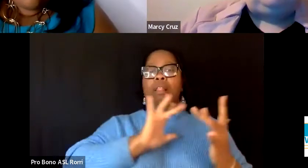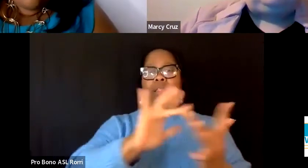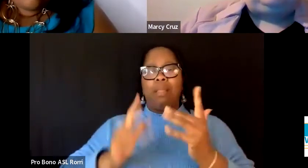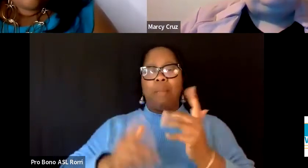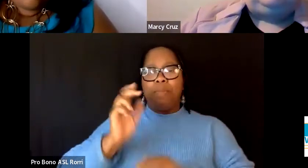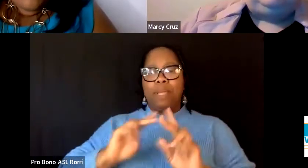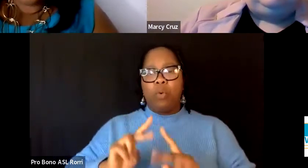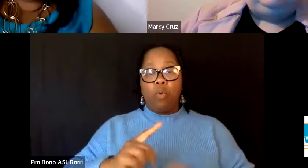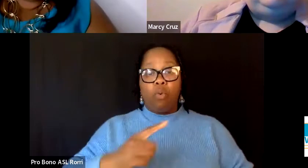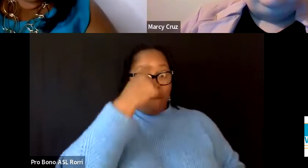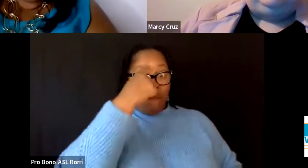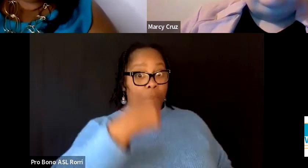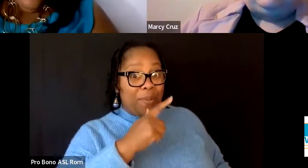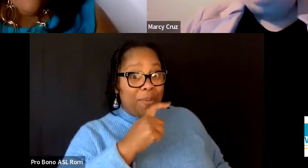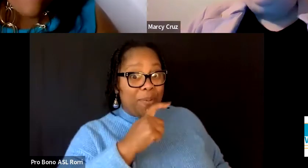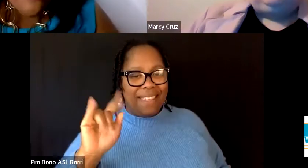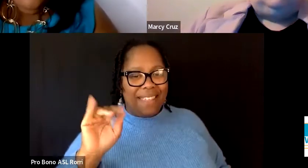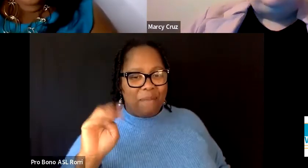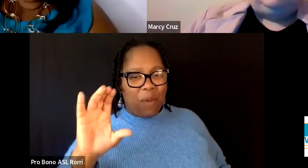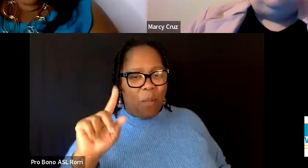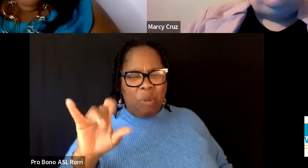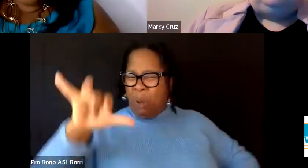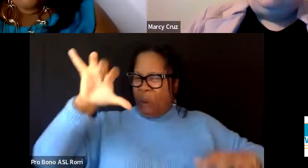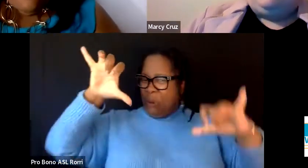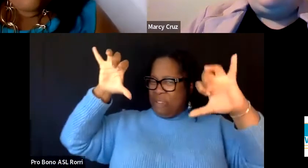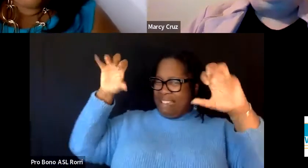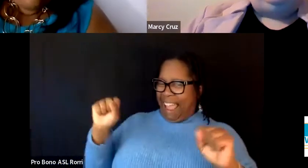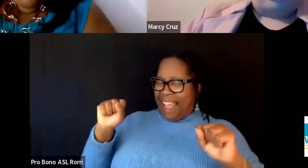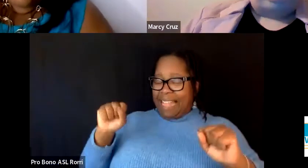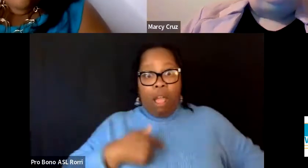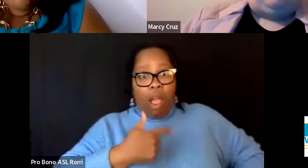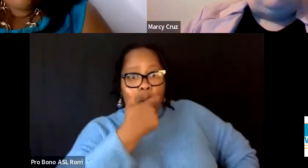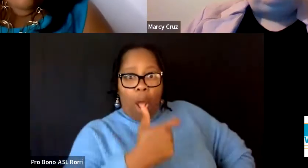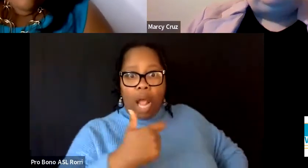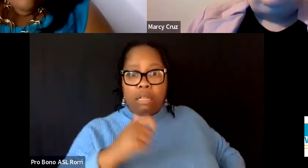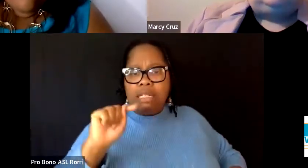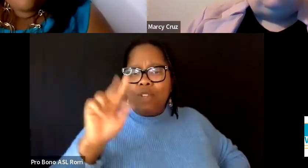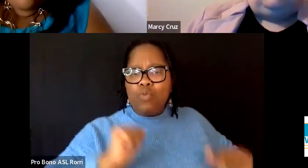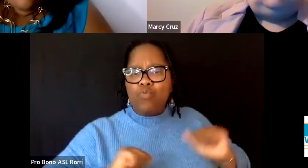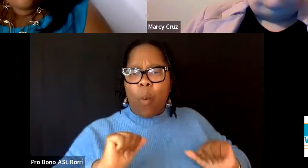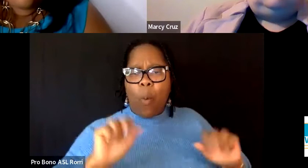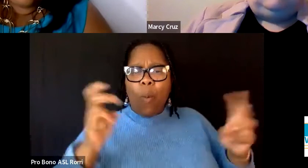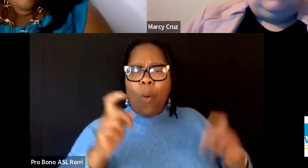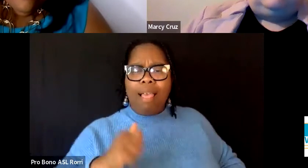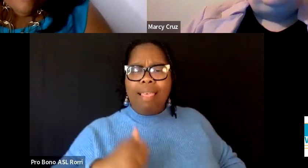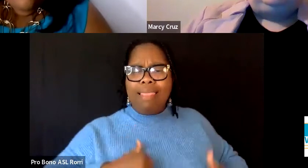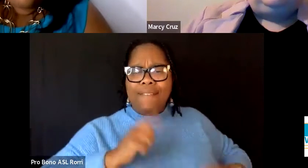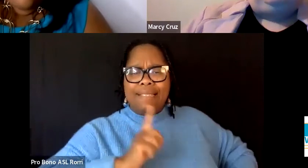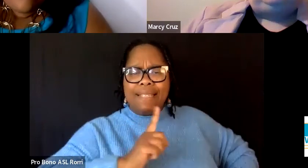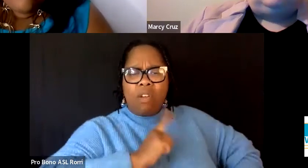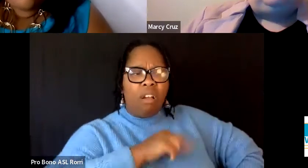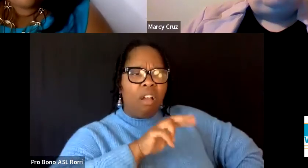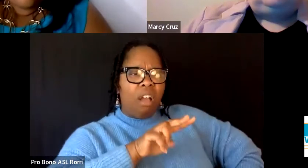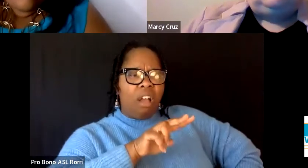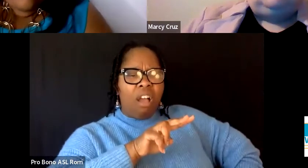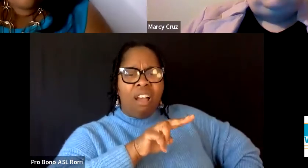was Kim Coles. Oh yeah, I forgot I would watch Living Kim. Single, and I would say, "Wow, she is gorgeous." And to see a